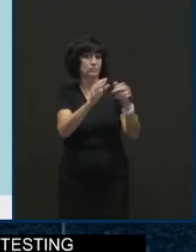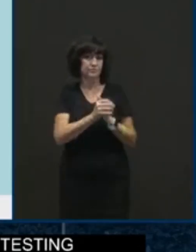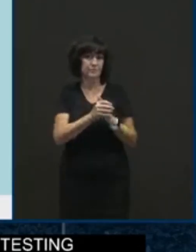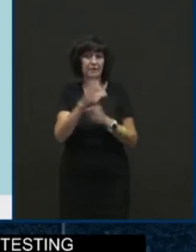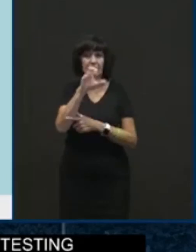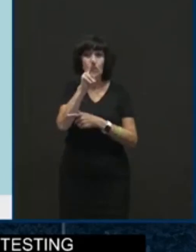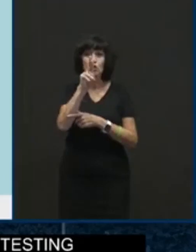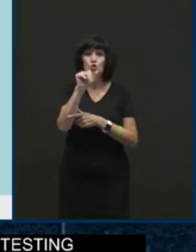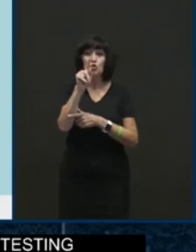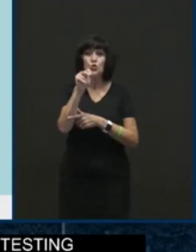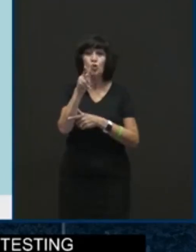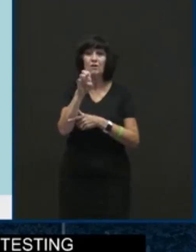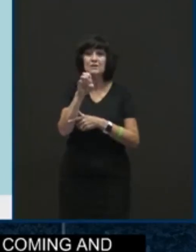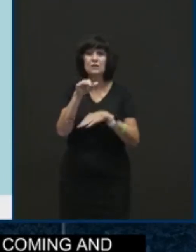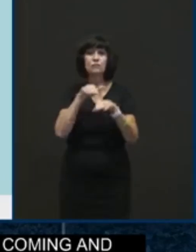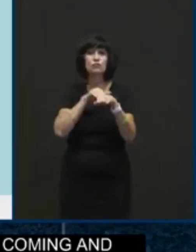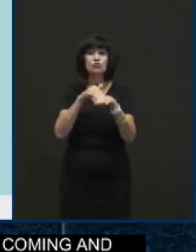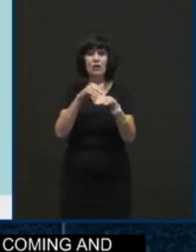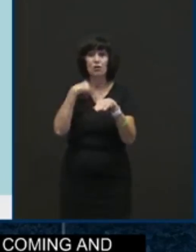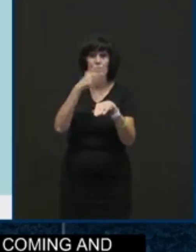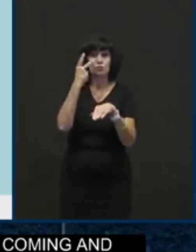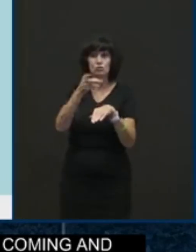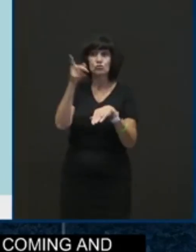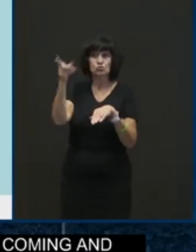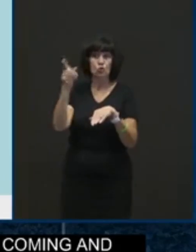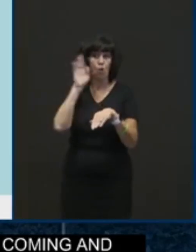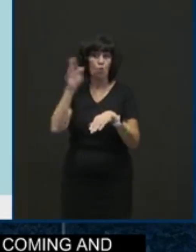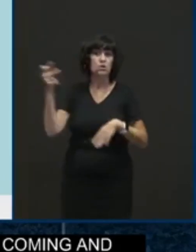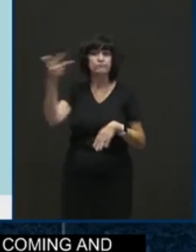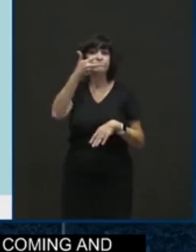vehicle trailer that we will be taking around our